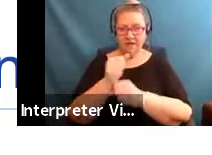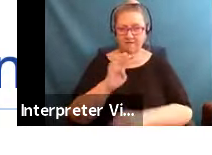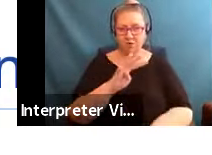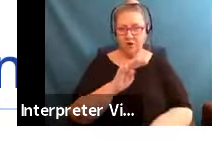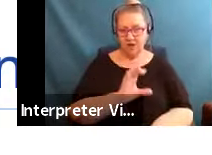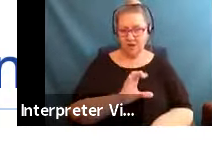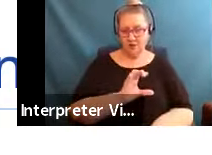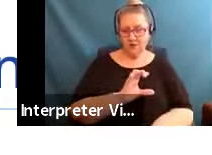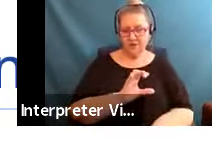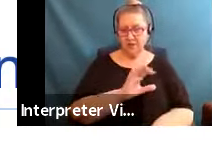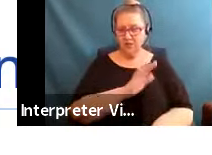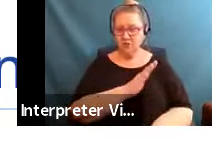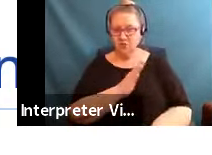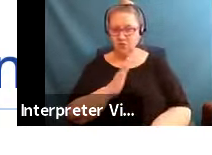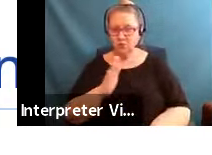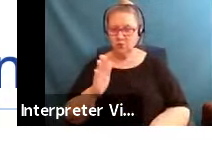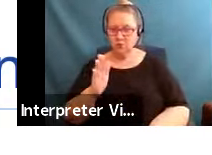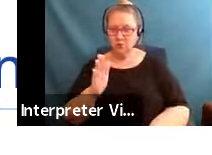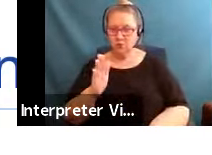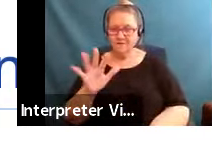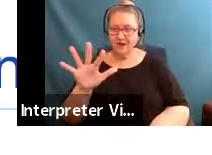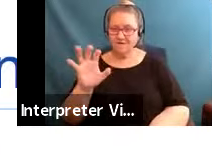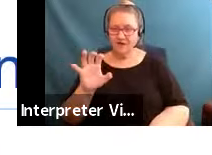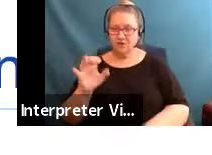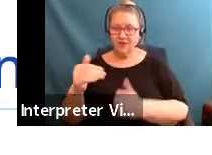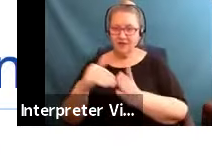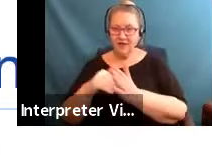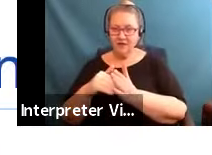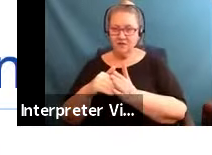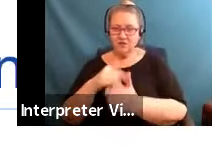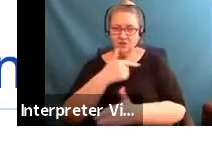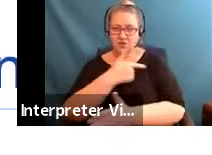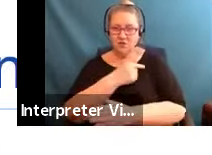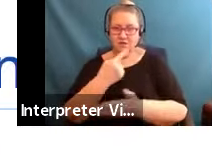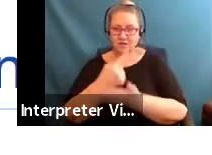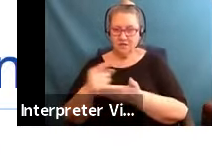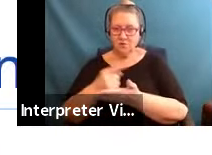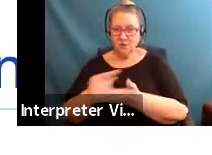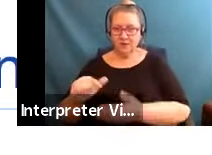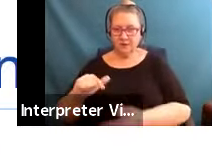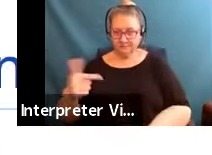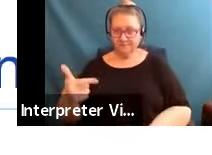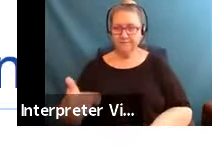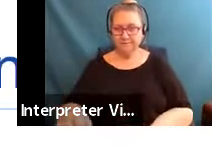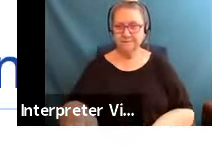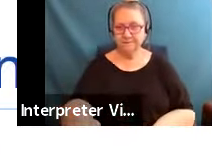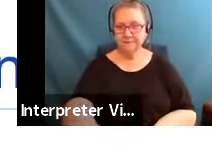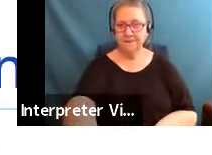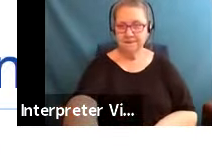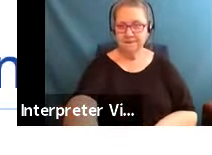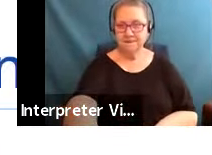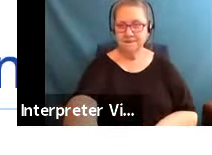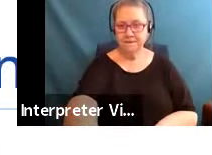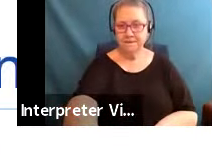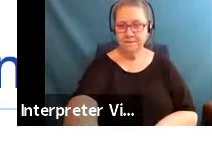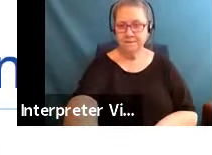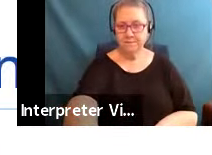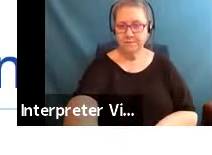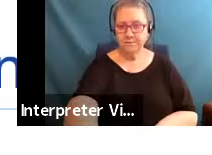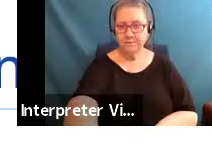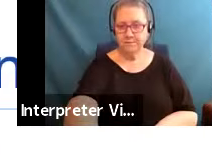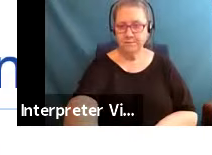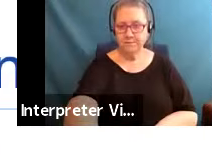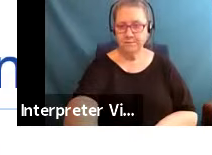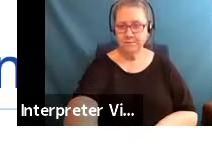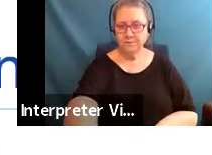to, in a good week, 500,000 doses a week. We don't know when that supply will be